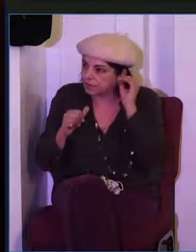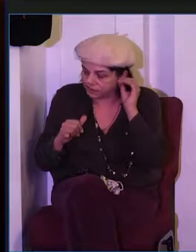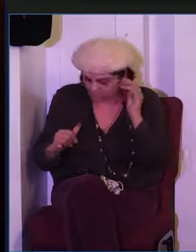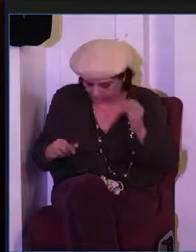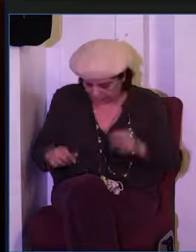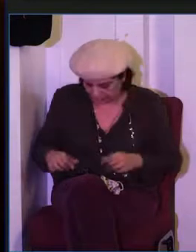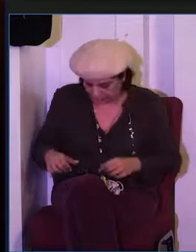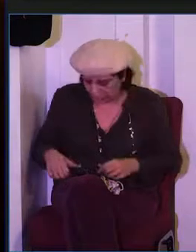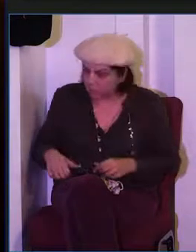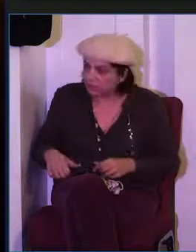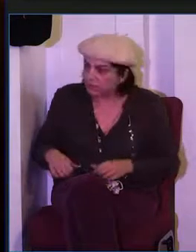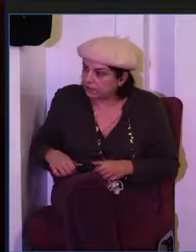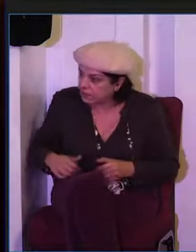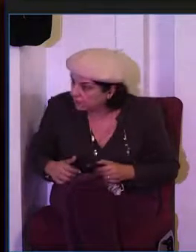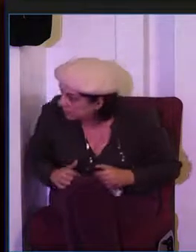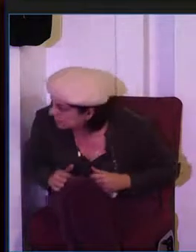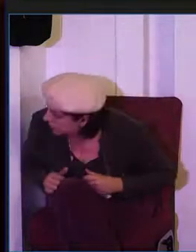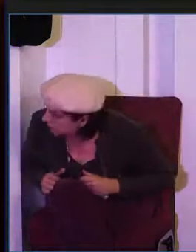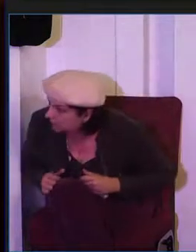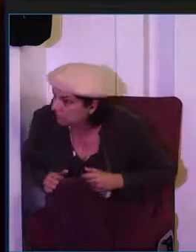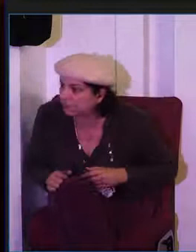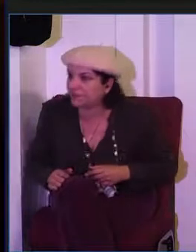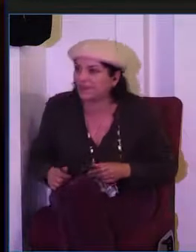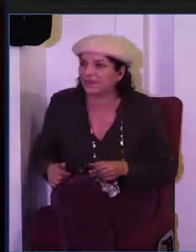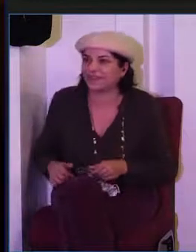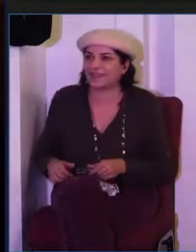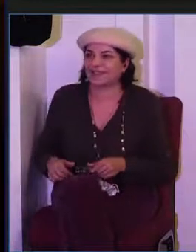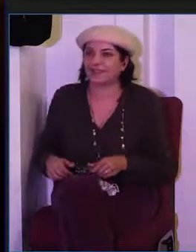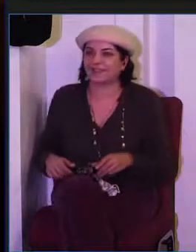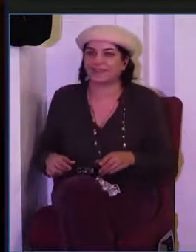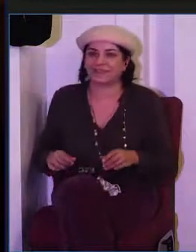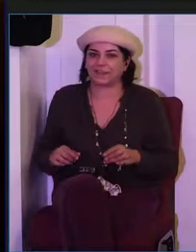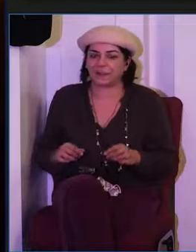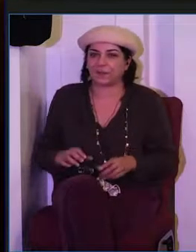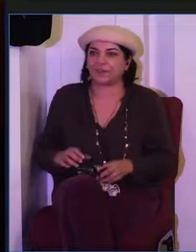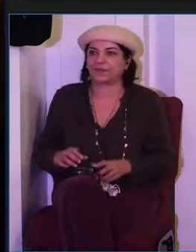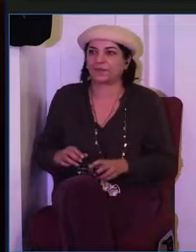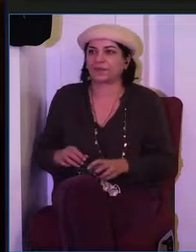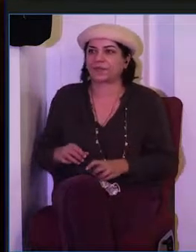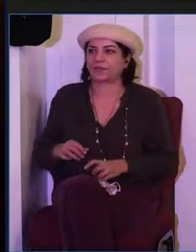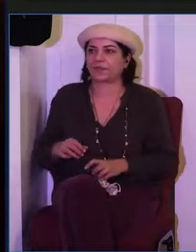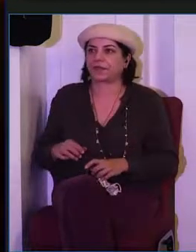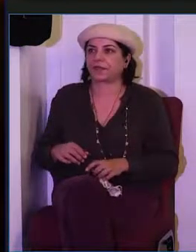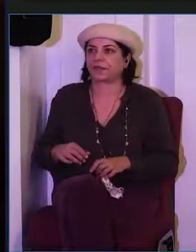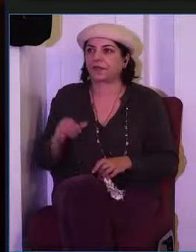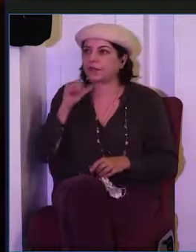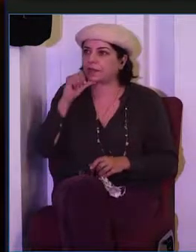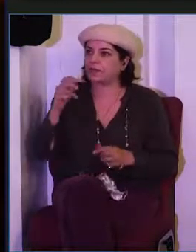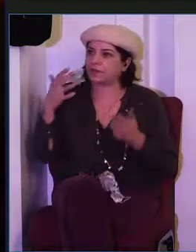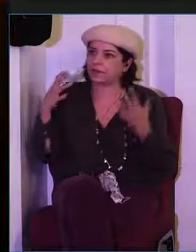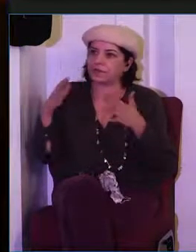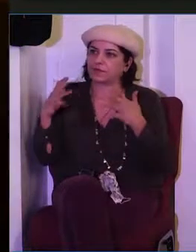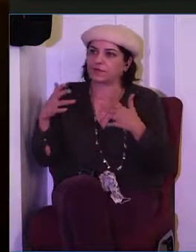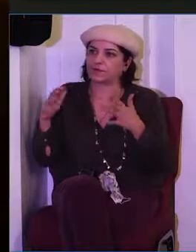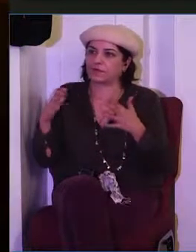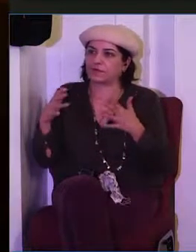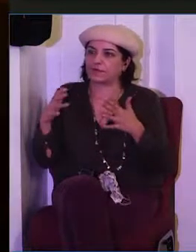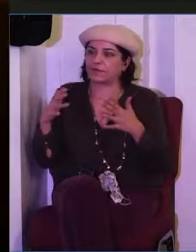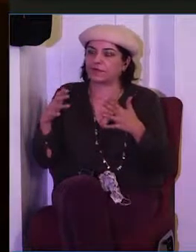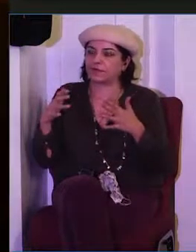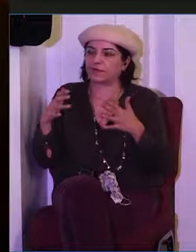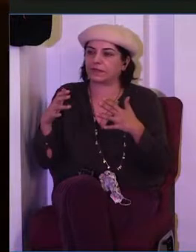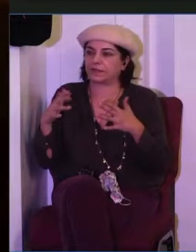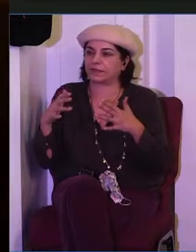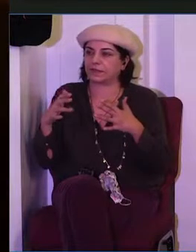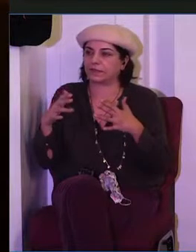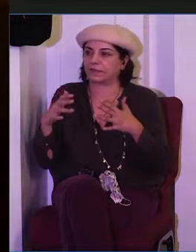want to watch through Facebook? But in everything, every circumstance and situation, leave